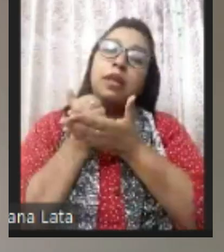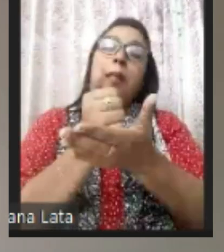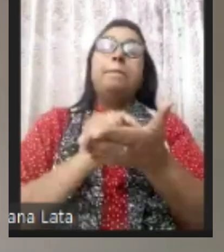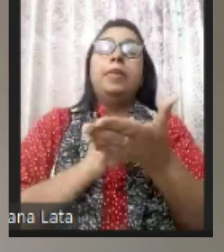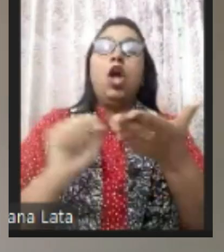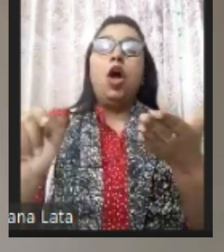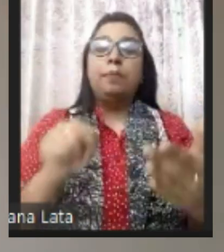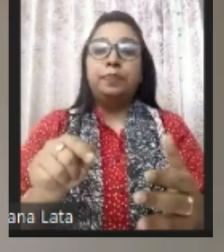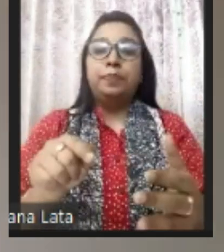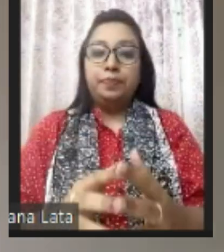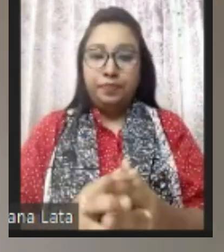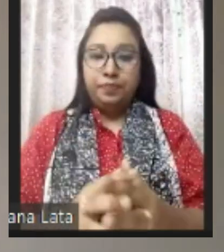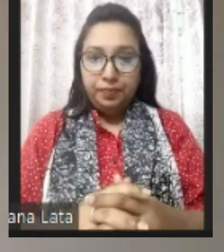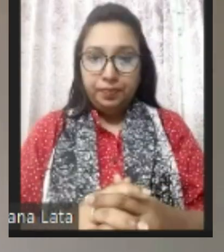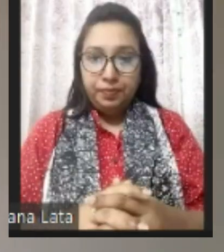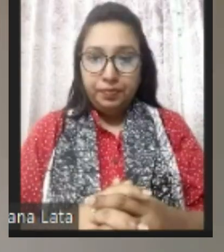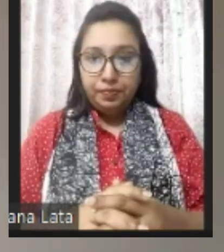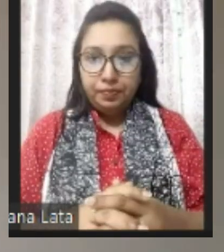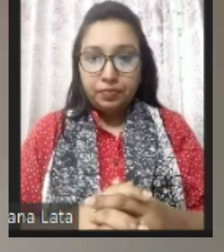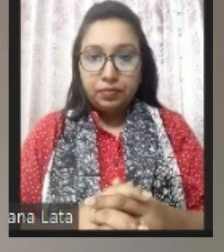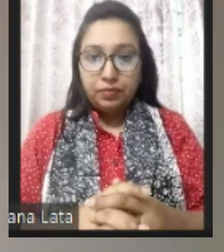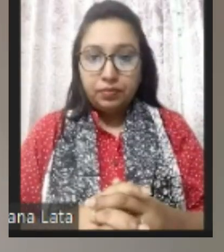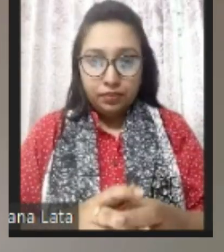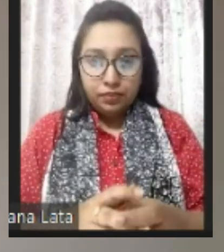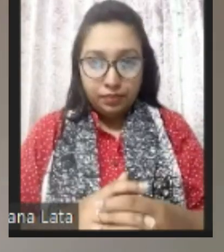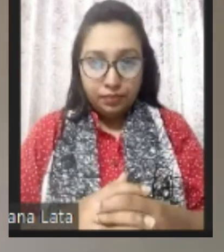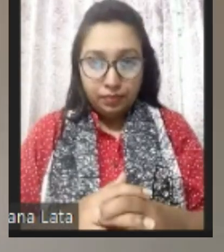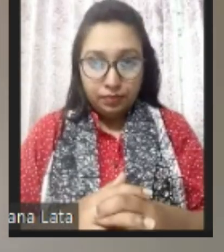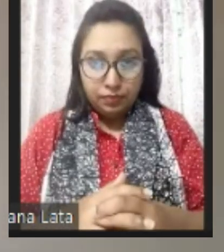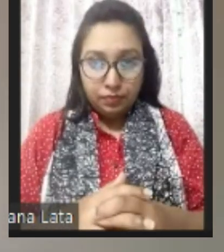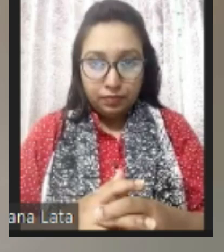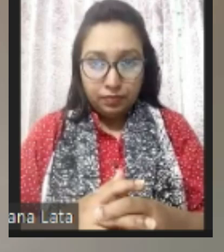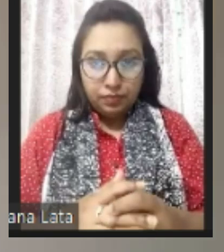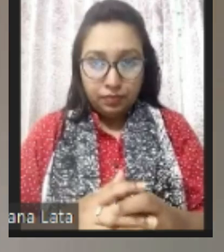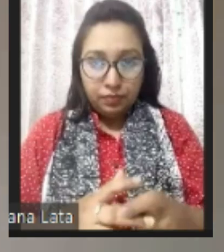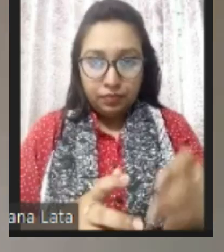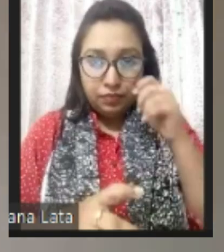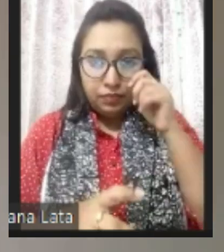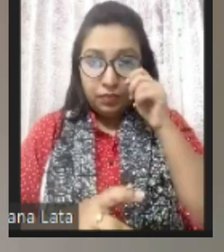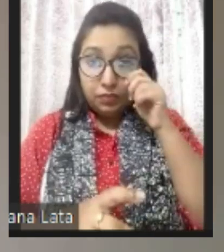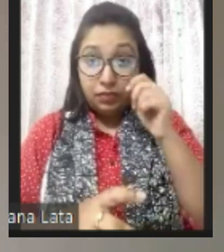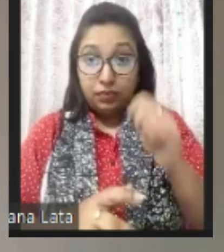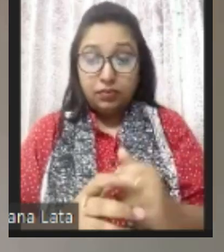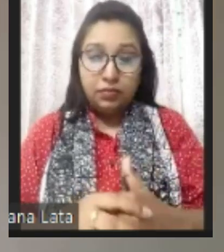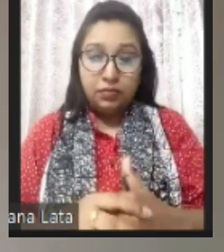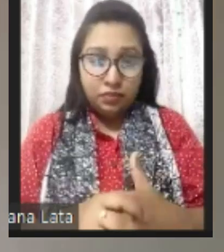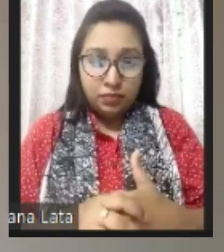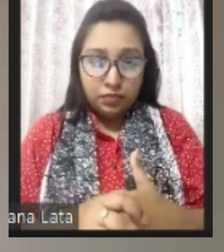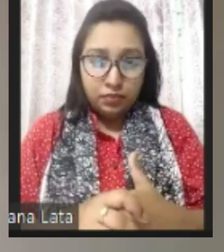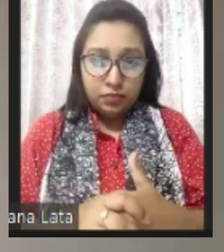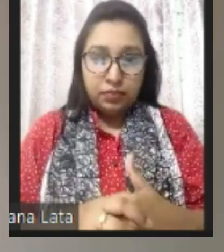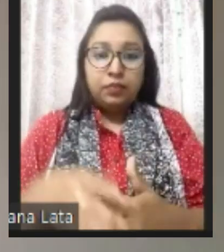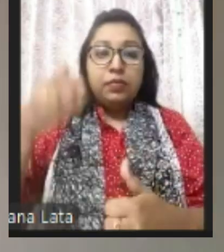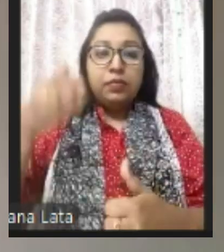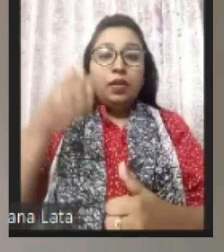cater for a wider range of a population is essential for persons with disability and very helpful